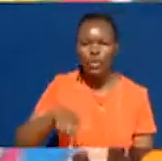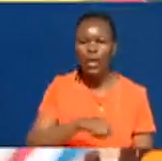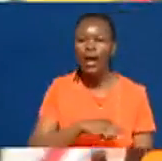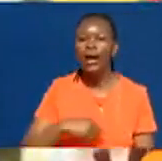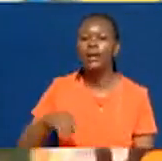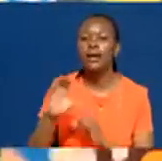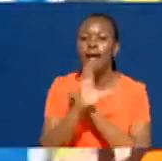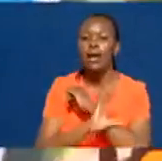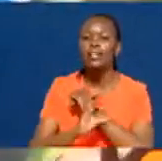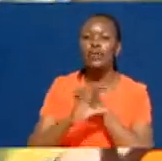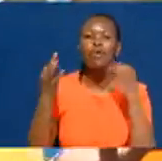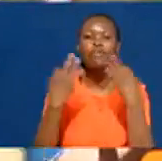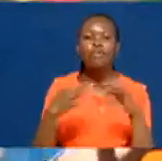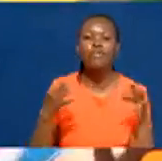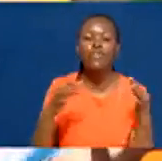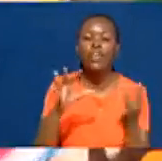choices,